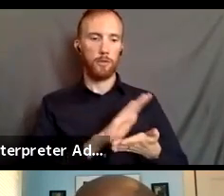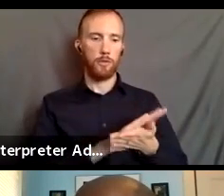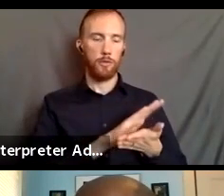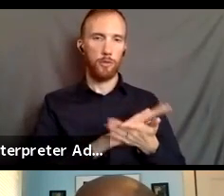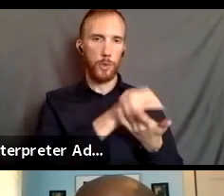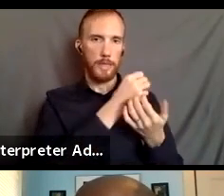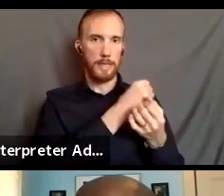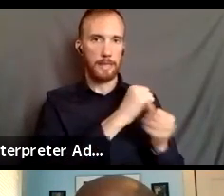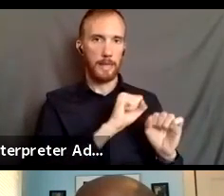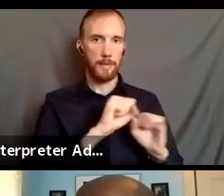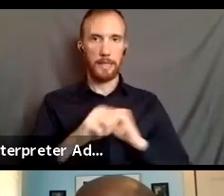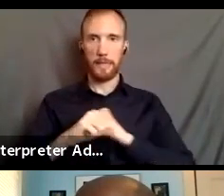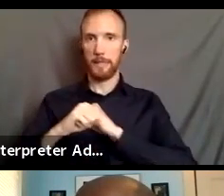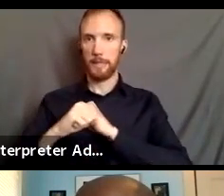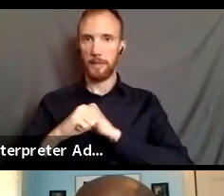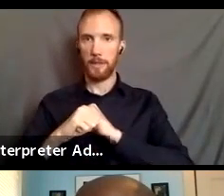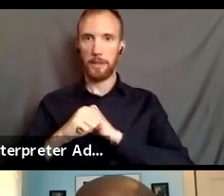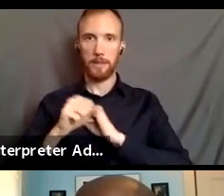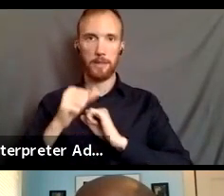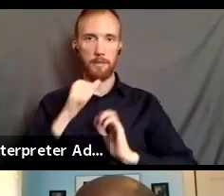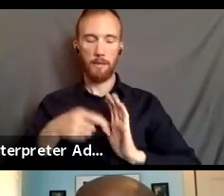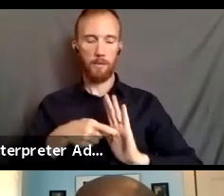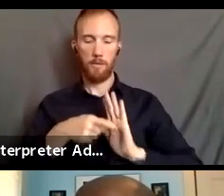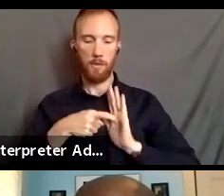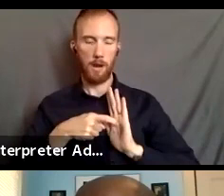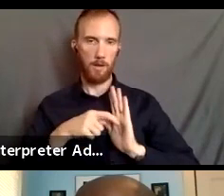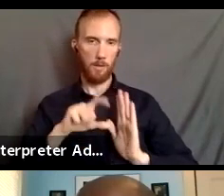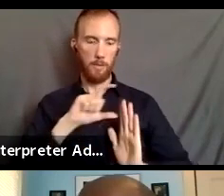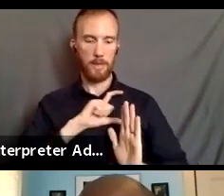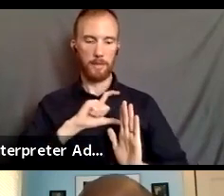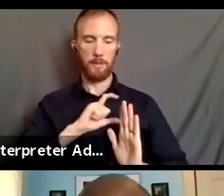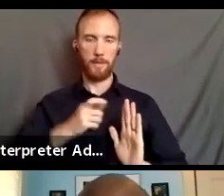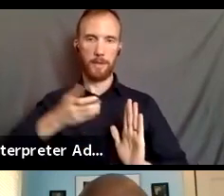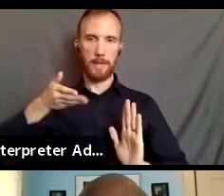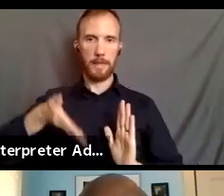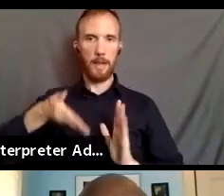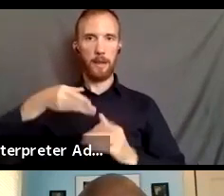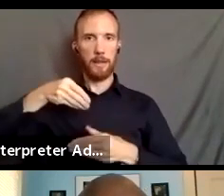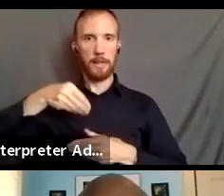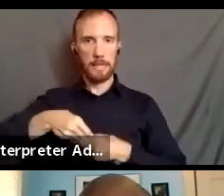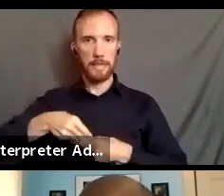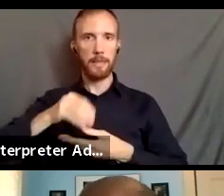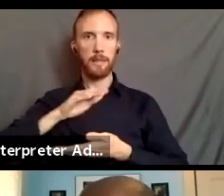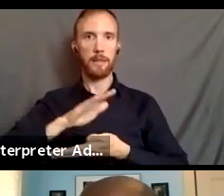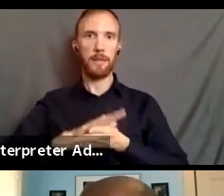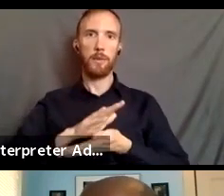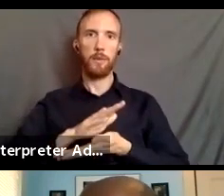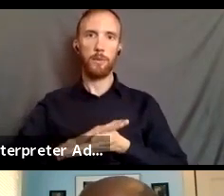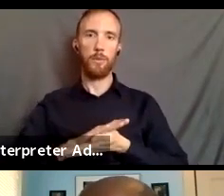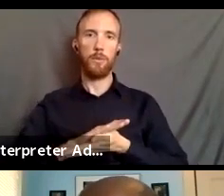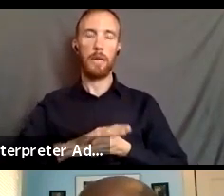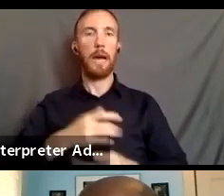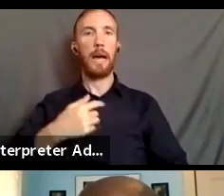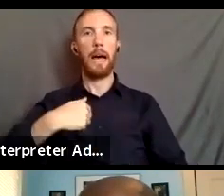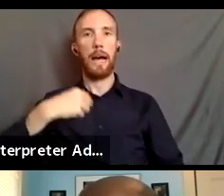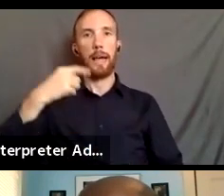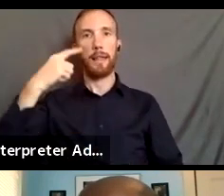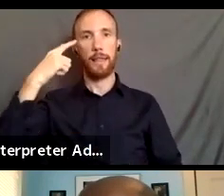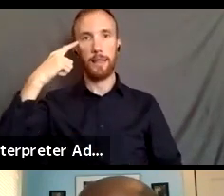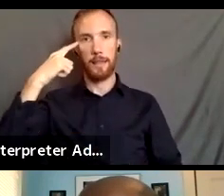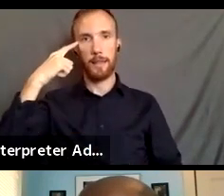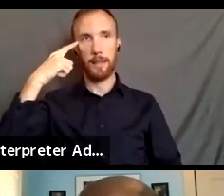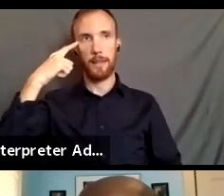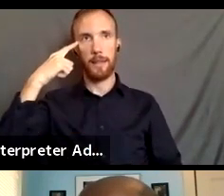not demand the presence of police officers in um in schools i think that that but i